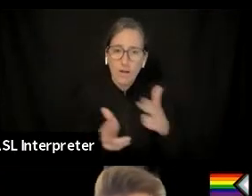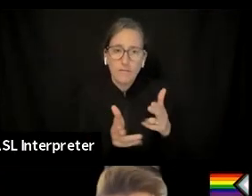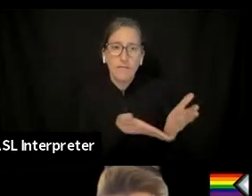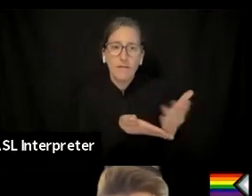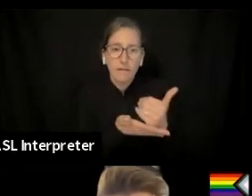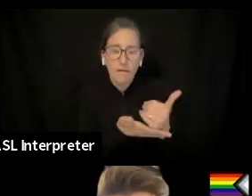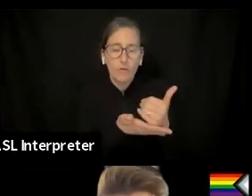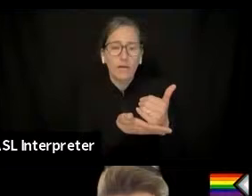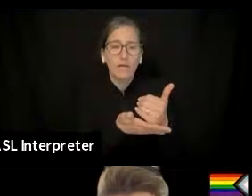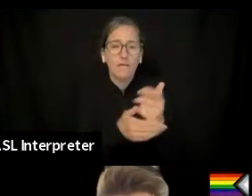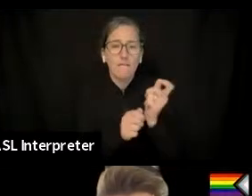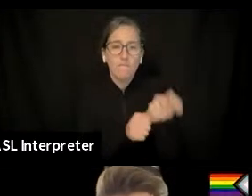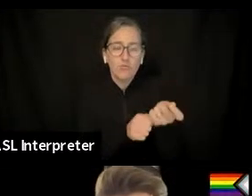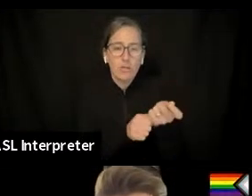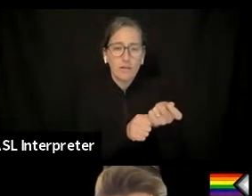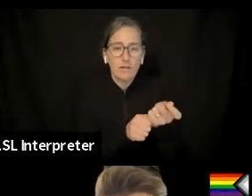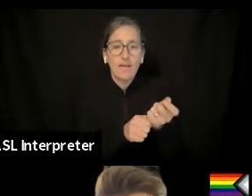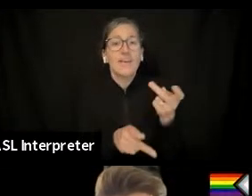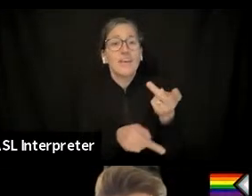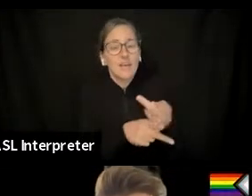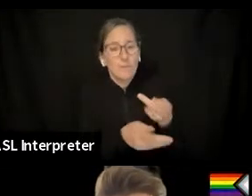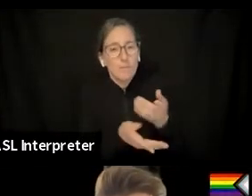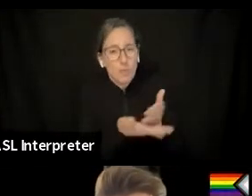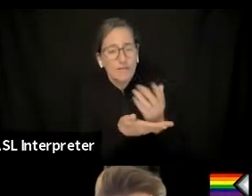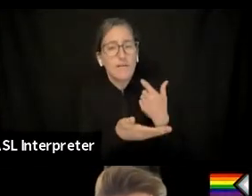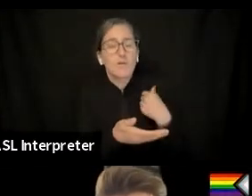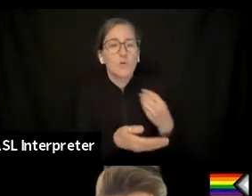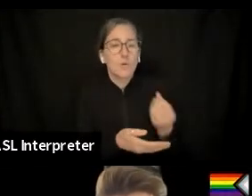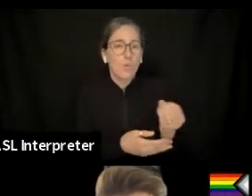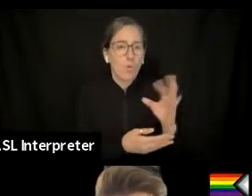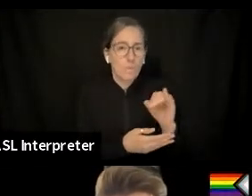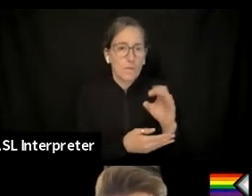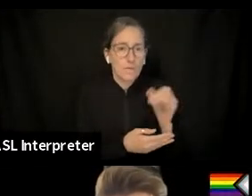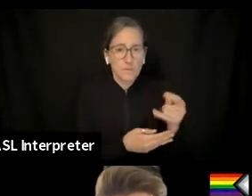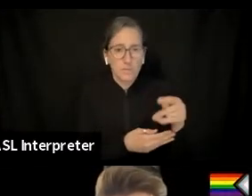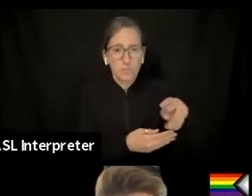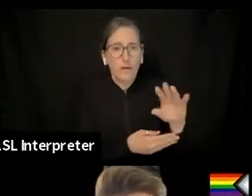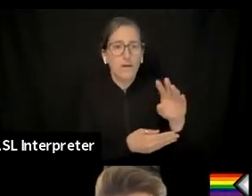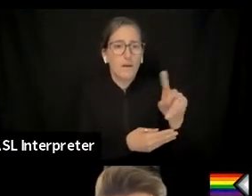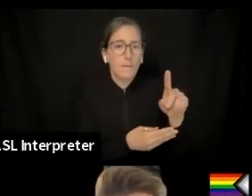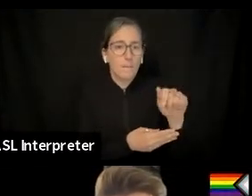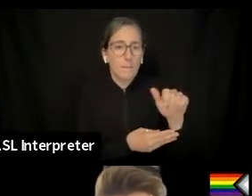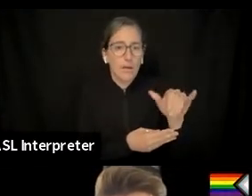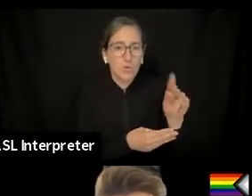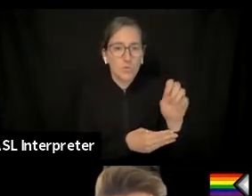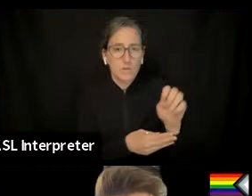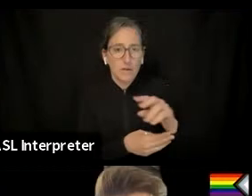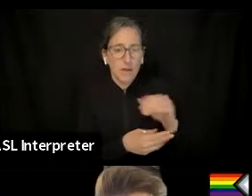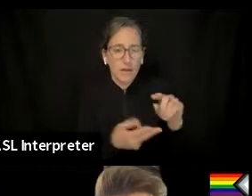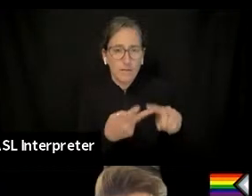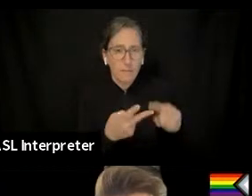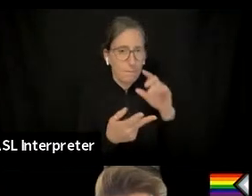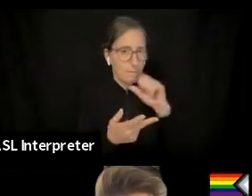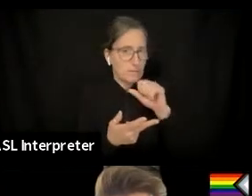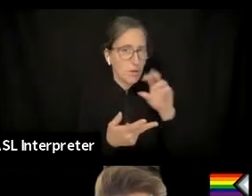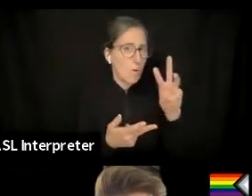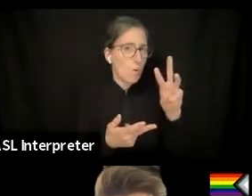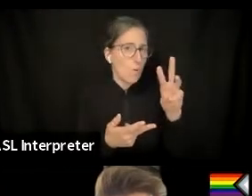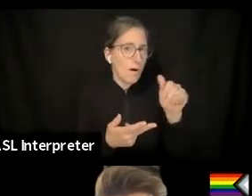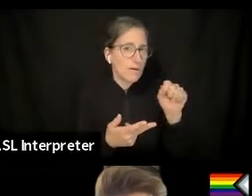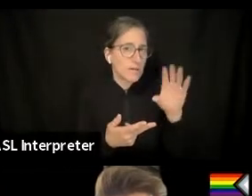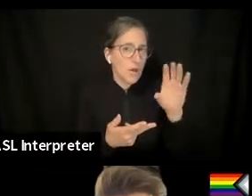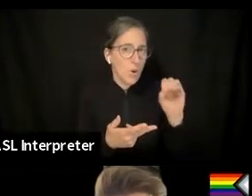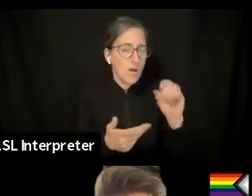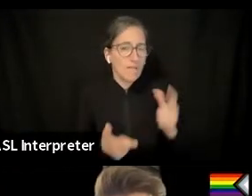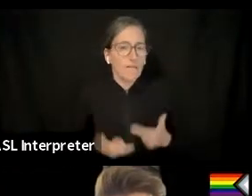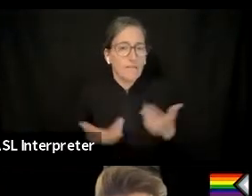Wasco, and Northern Paiute people inhabited this area in certain seasonal times that clearly established their presence. It is also important to note that the